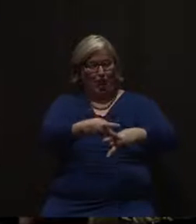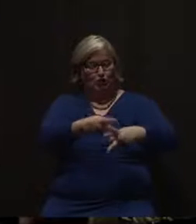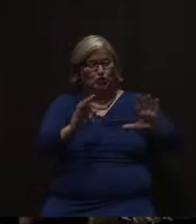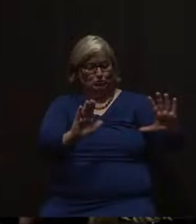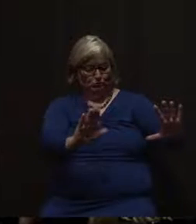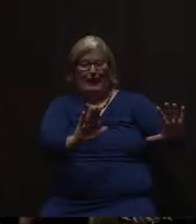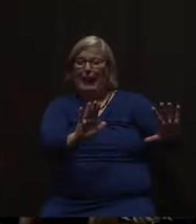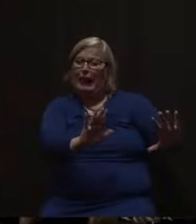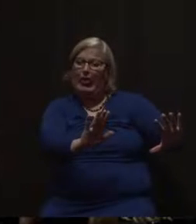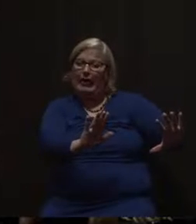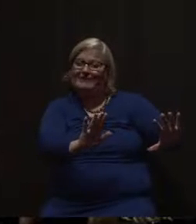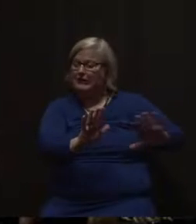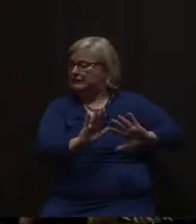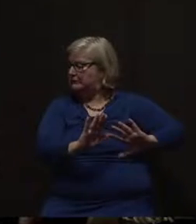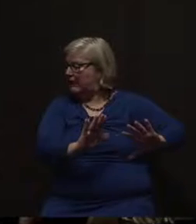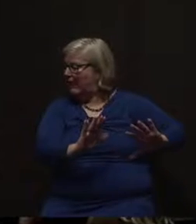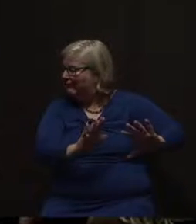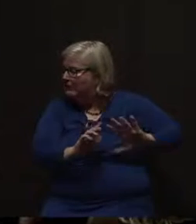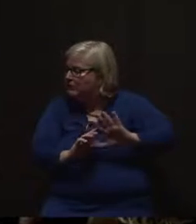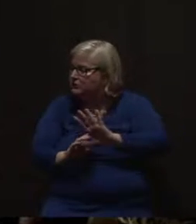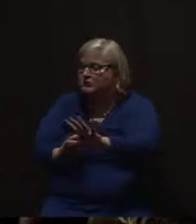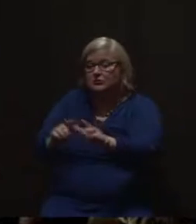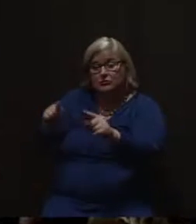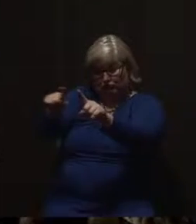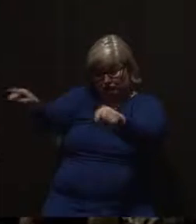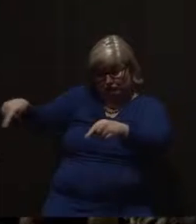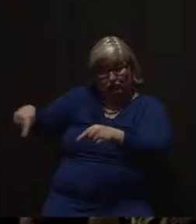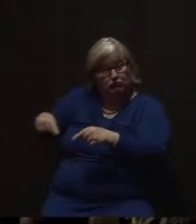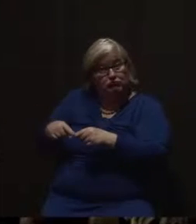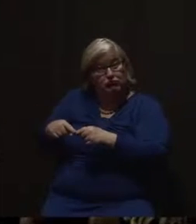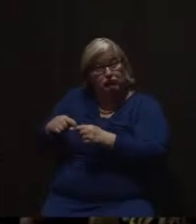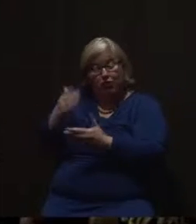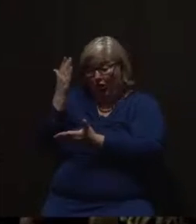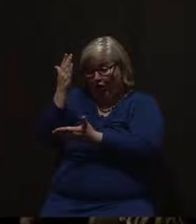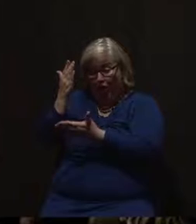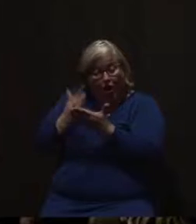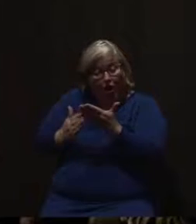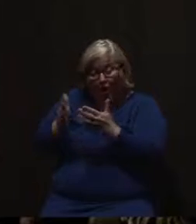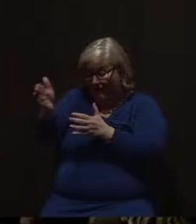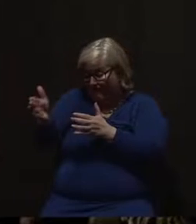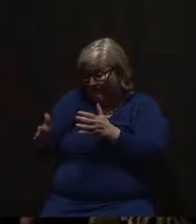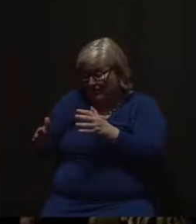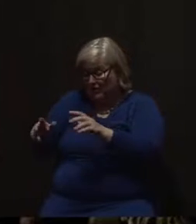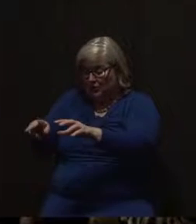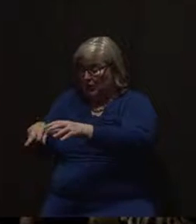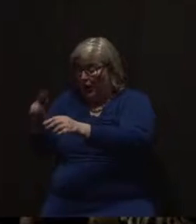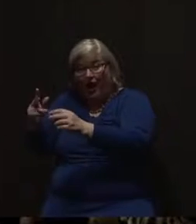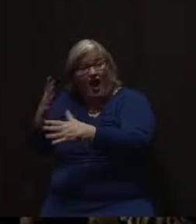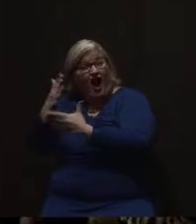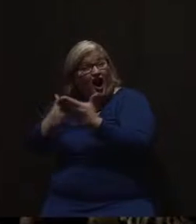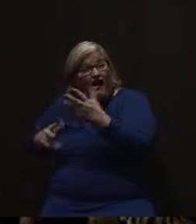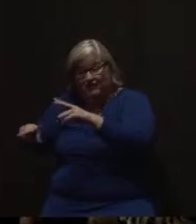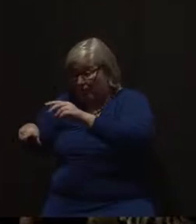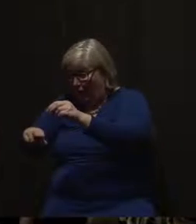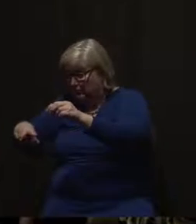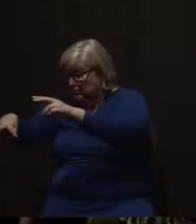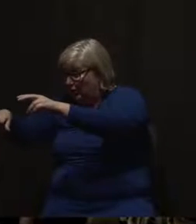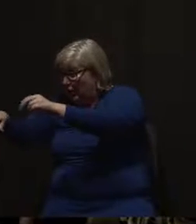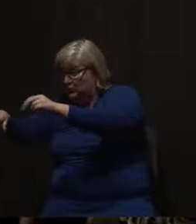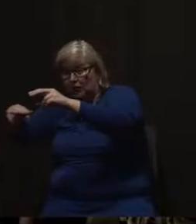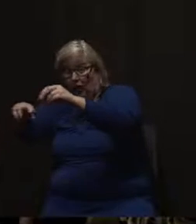conservation, so keep our hands off. One of the plots she harvested carefully by cutting off the stalks, but only half of them, not all of